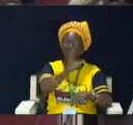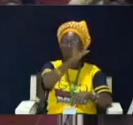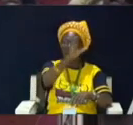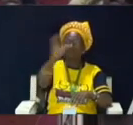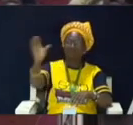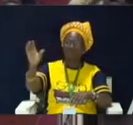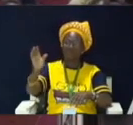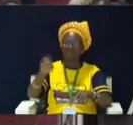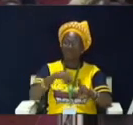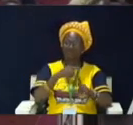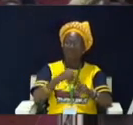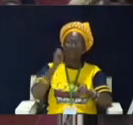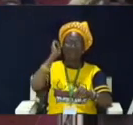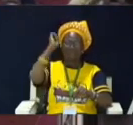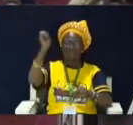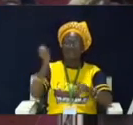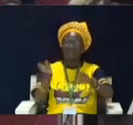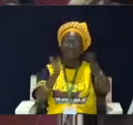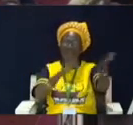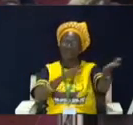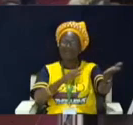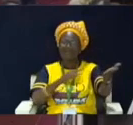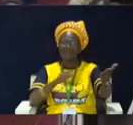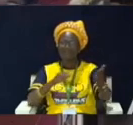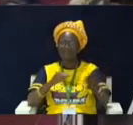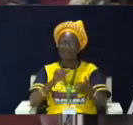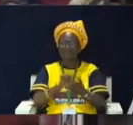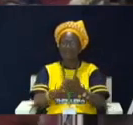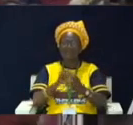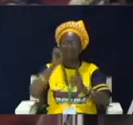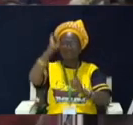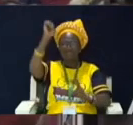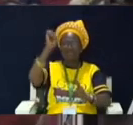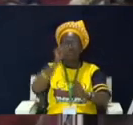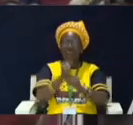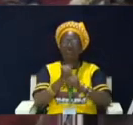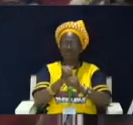when he died that he got his breakthrough.